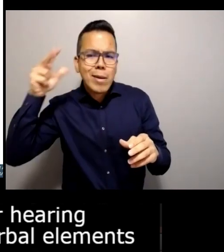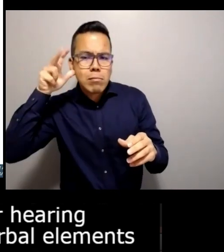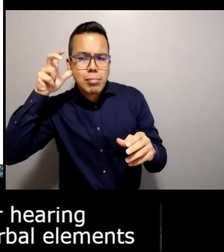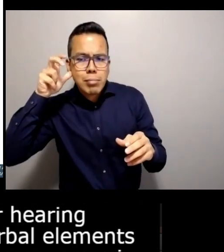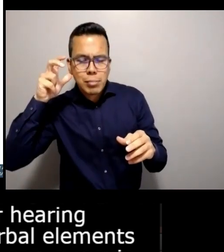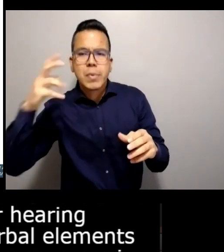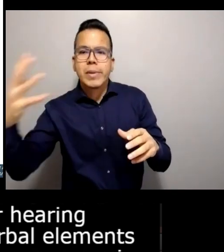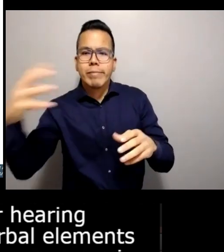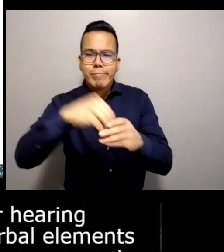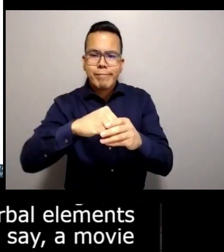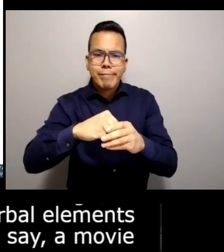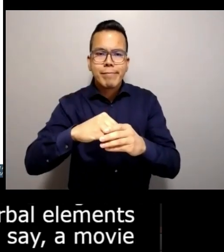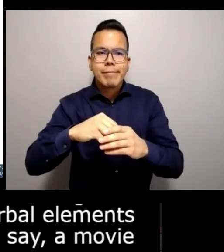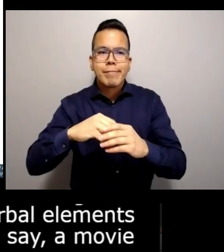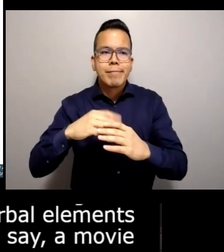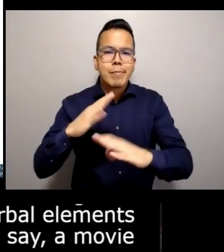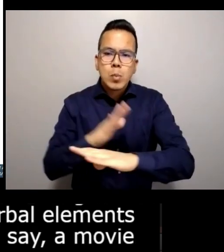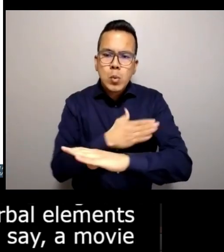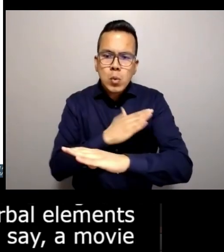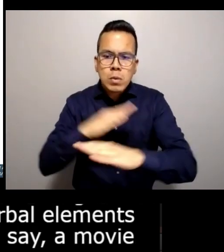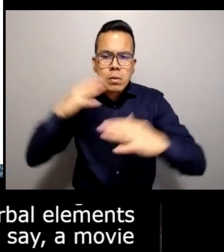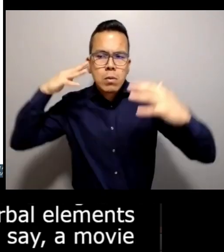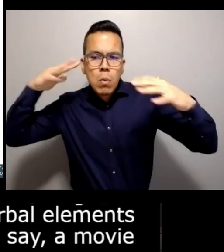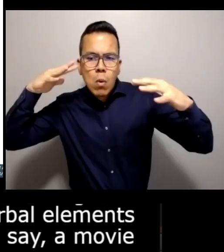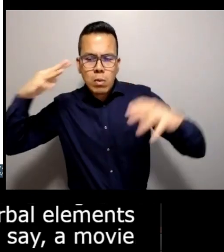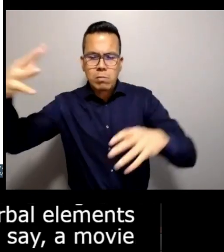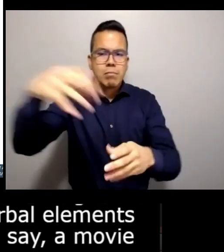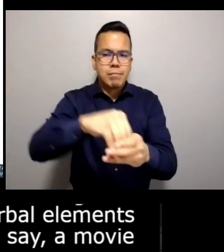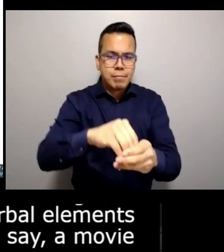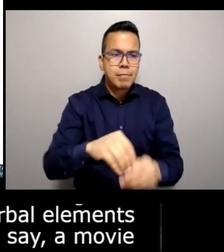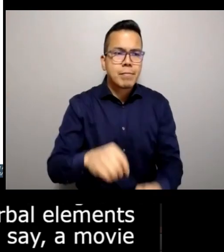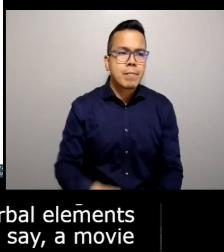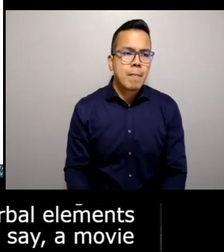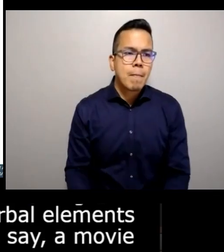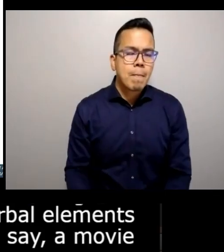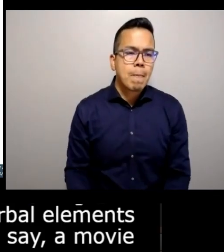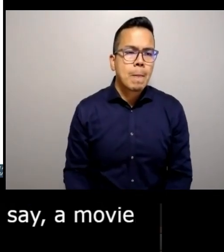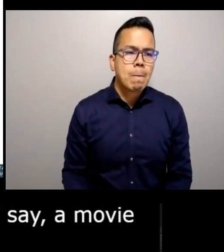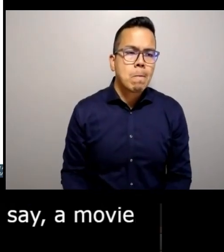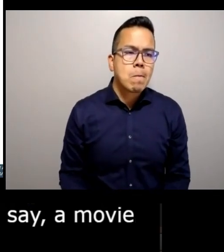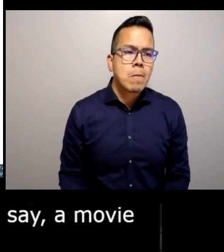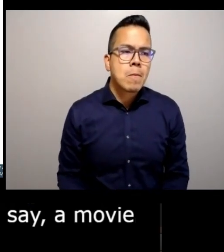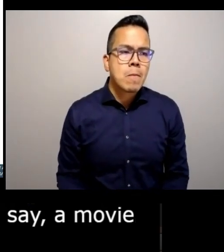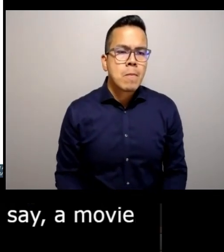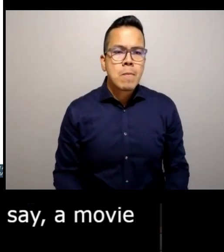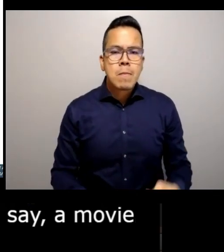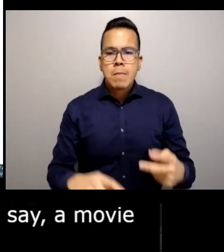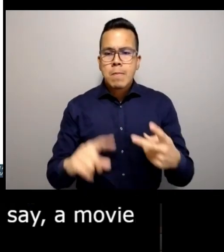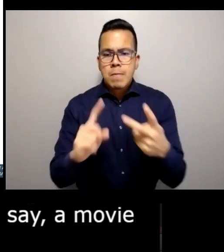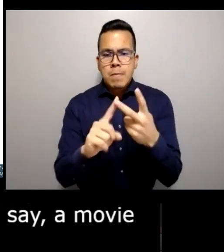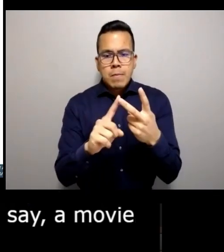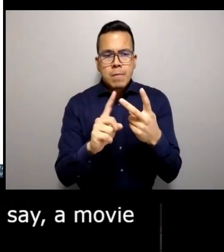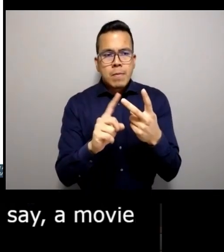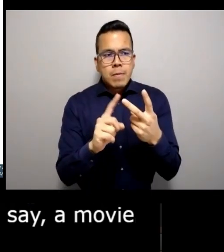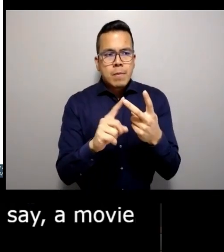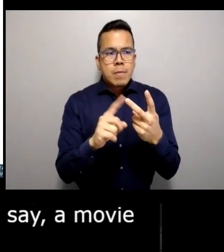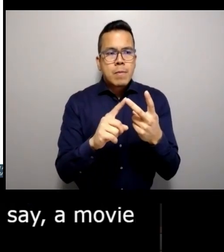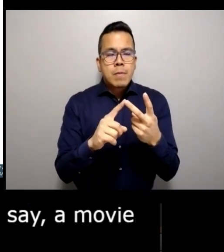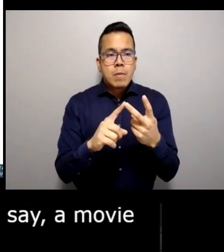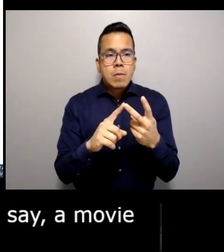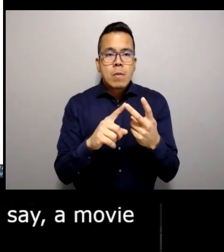like. An audio description is also another basic tool. This